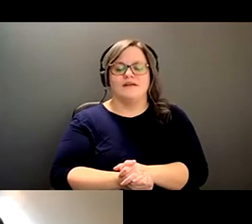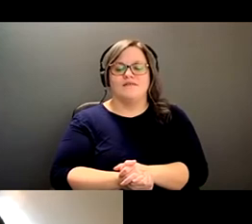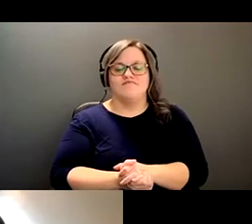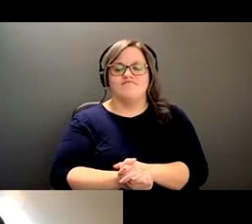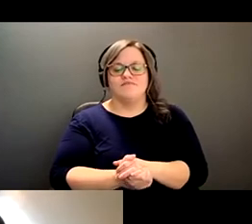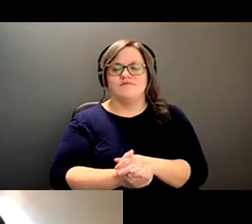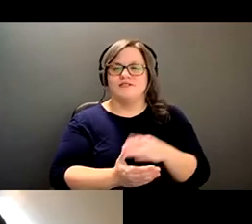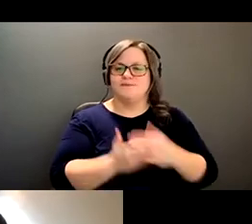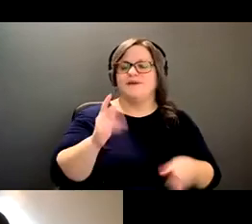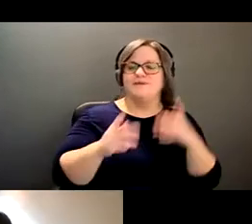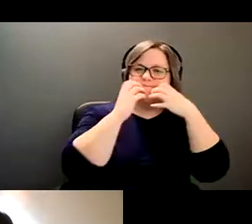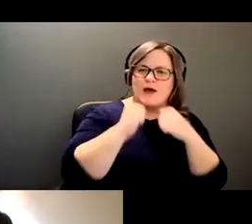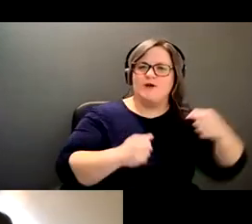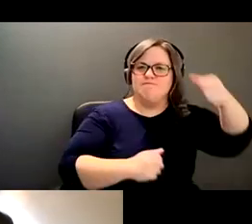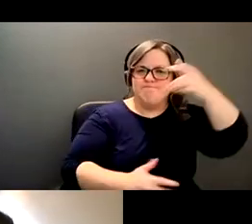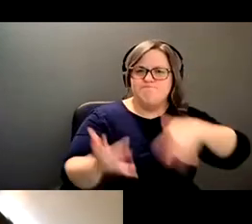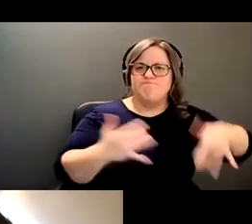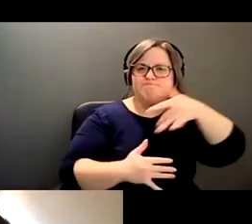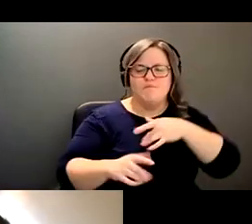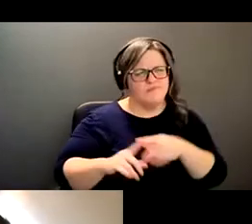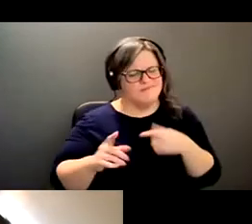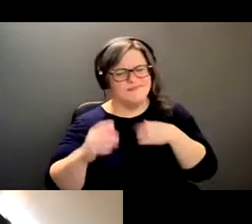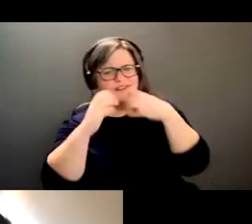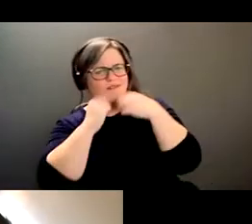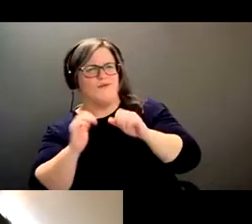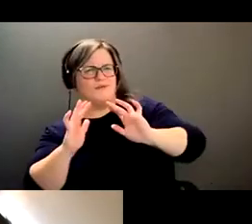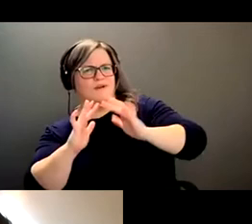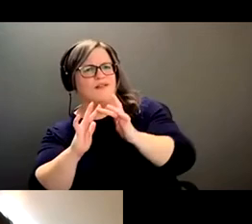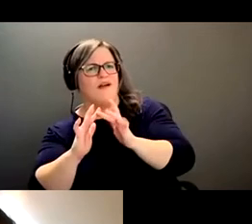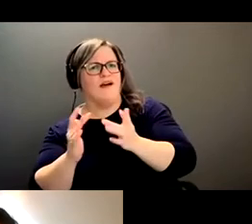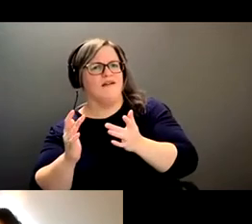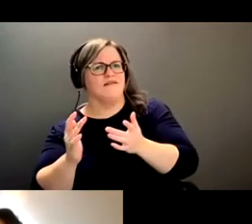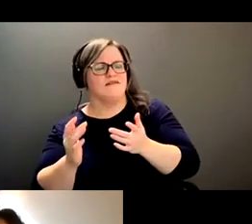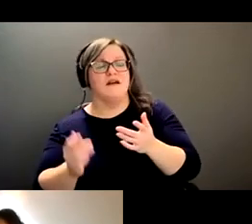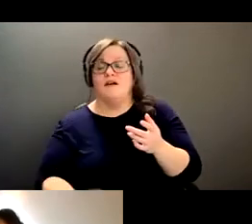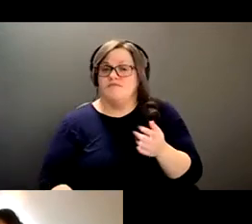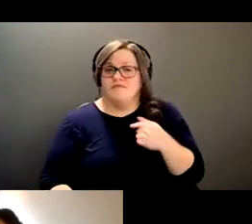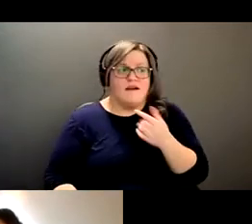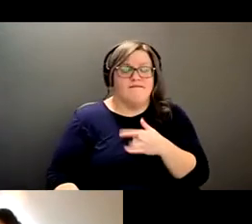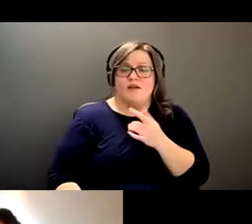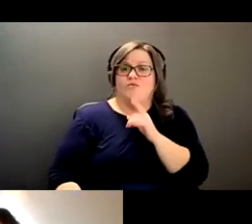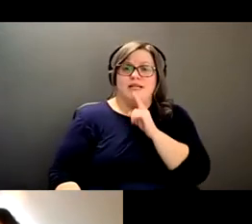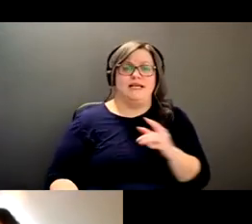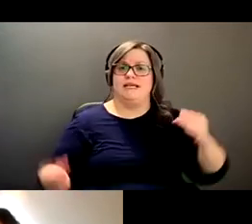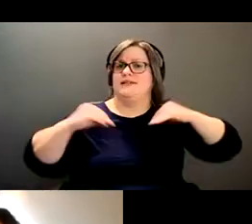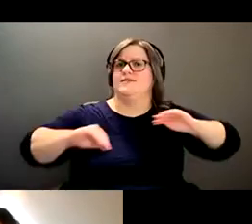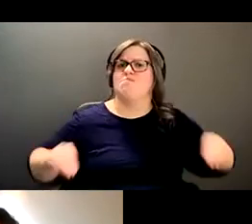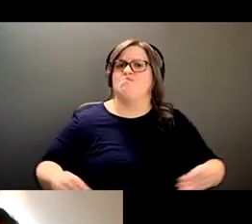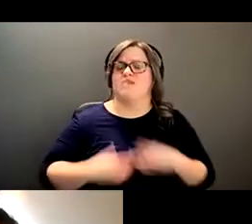physical context, when the pandemic hit, like for me, it was really inspiring. The floodgates were really open.